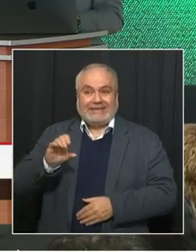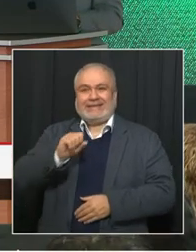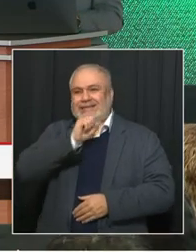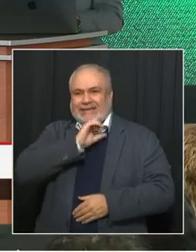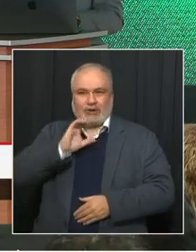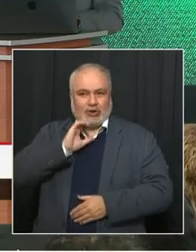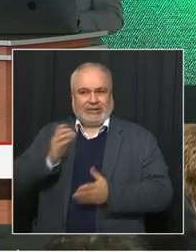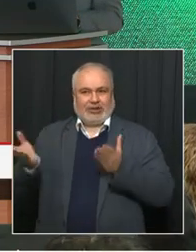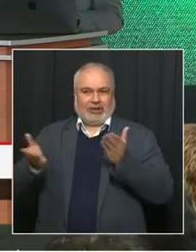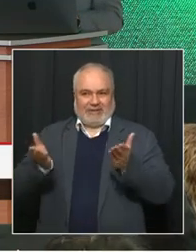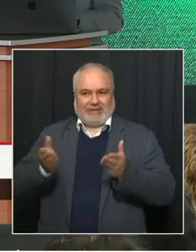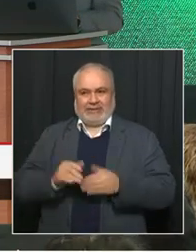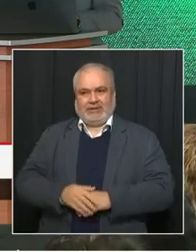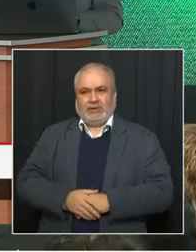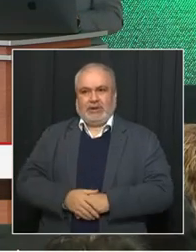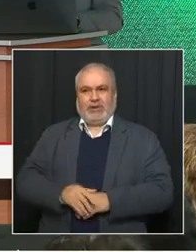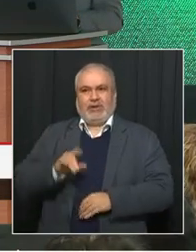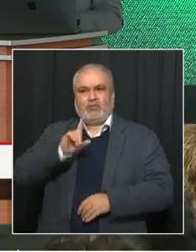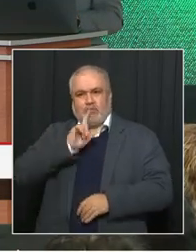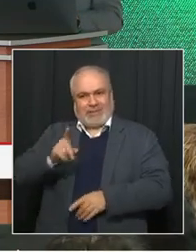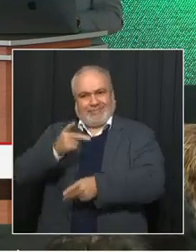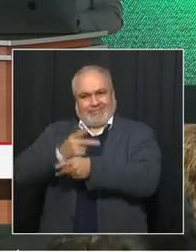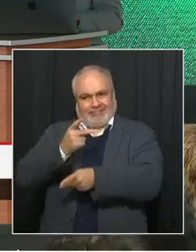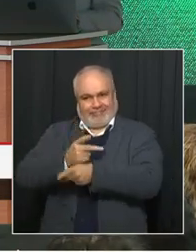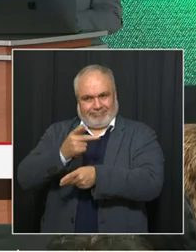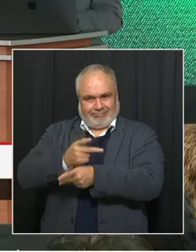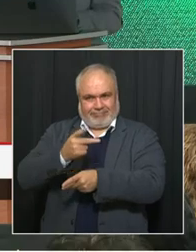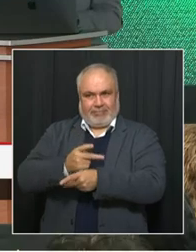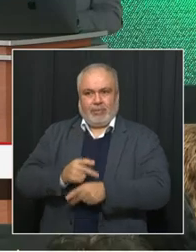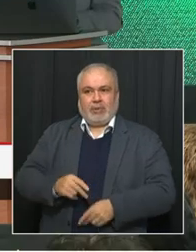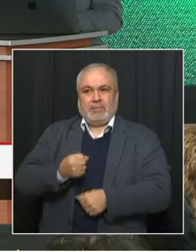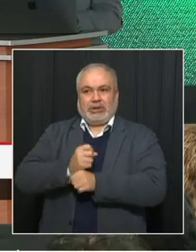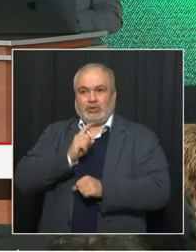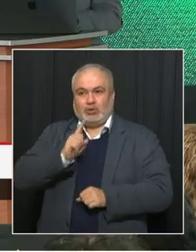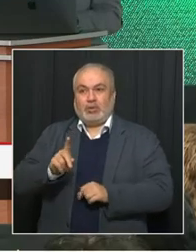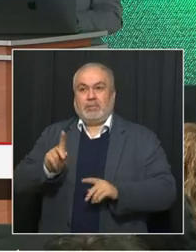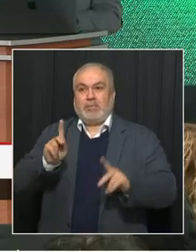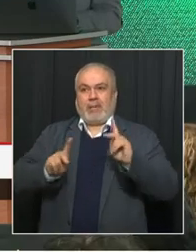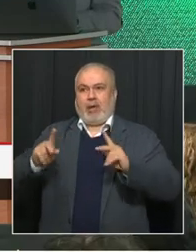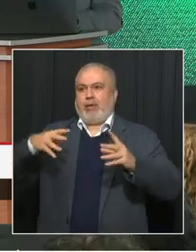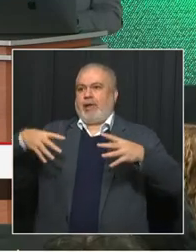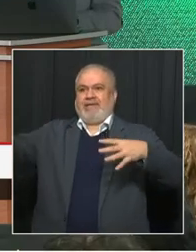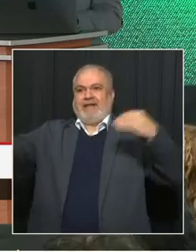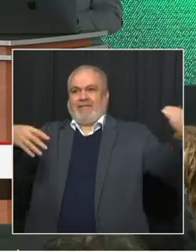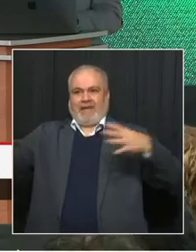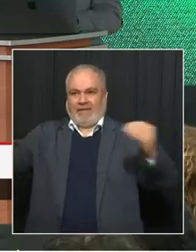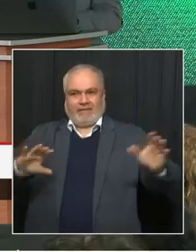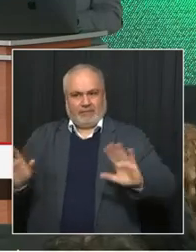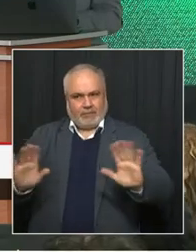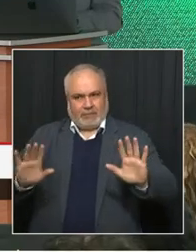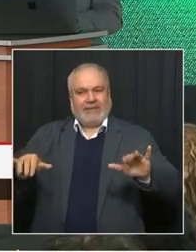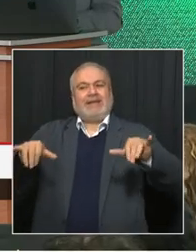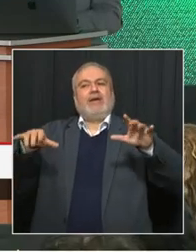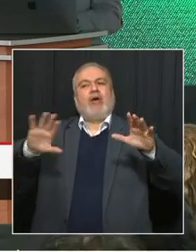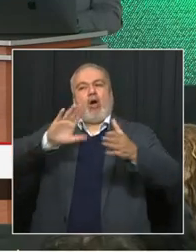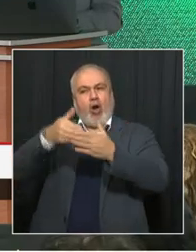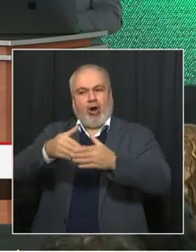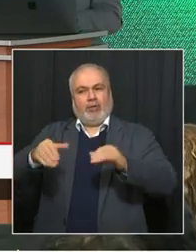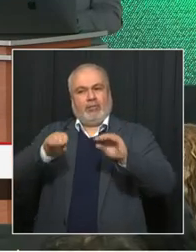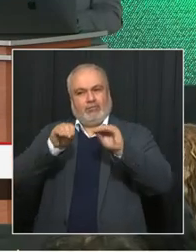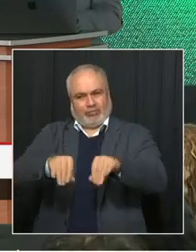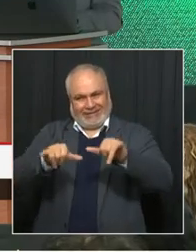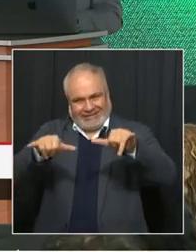retention program, partly. I'm using economic terms now, for DC residents. All